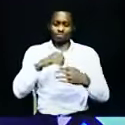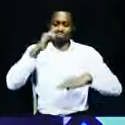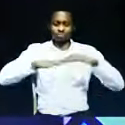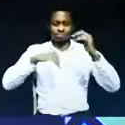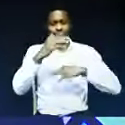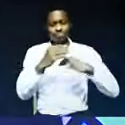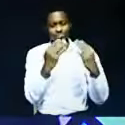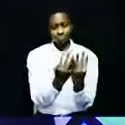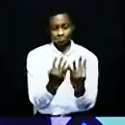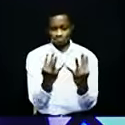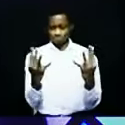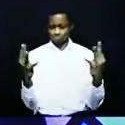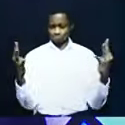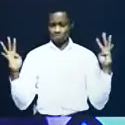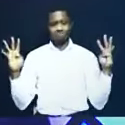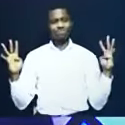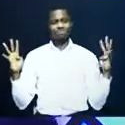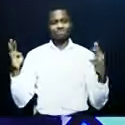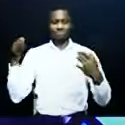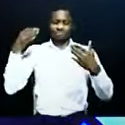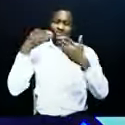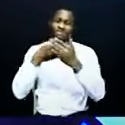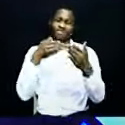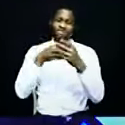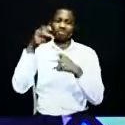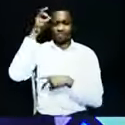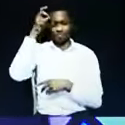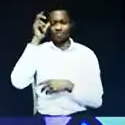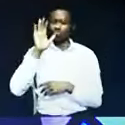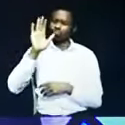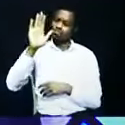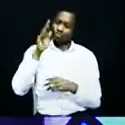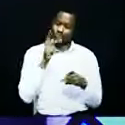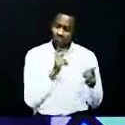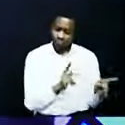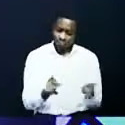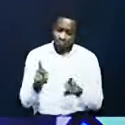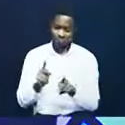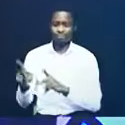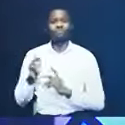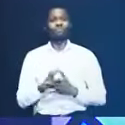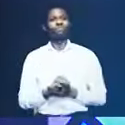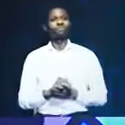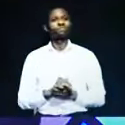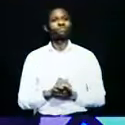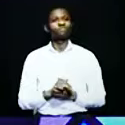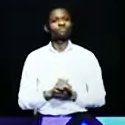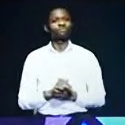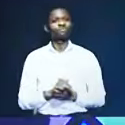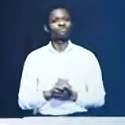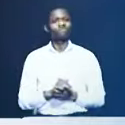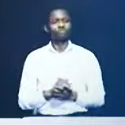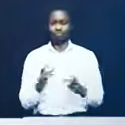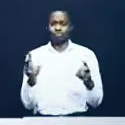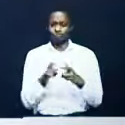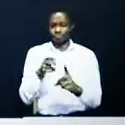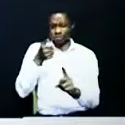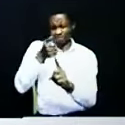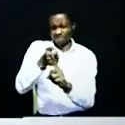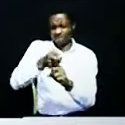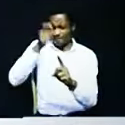me at Mumpampe against the devil's schemes. So you have to be strong in